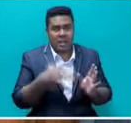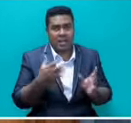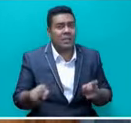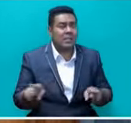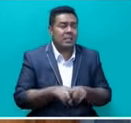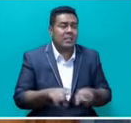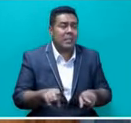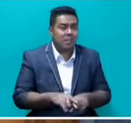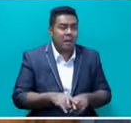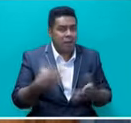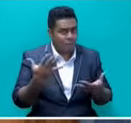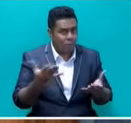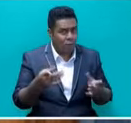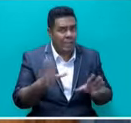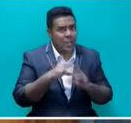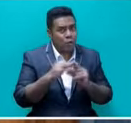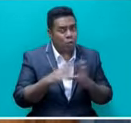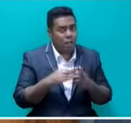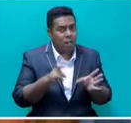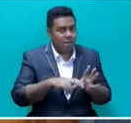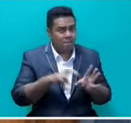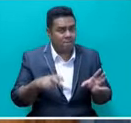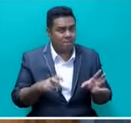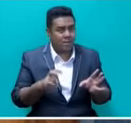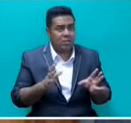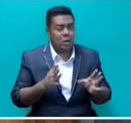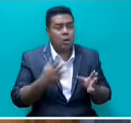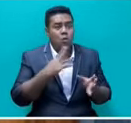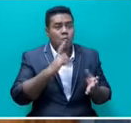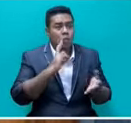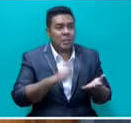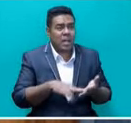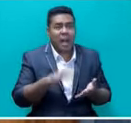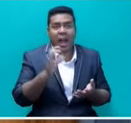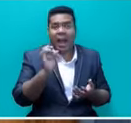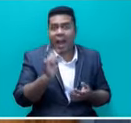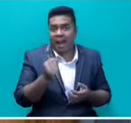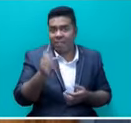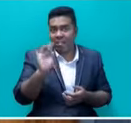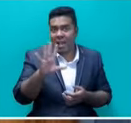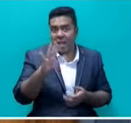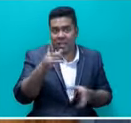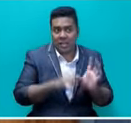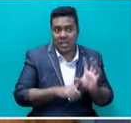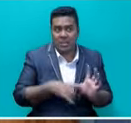offence register? That it will be expunged after 10 years?